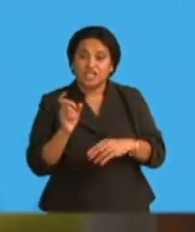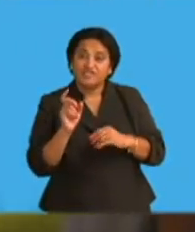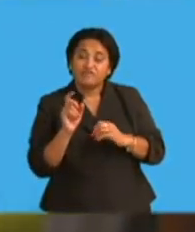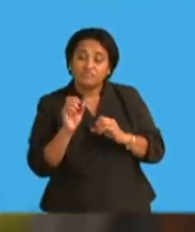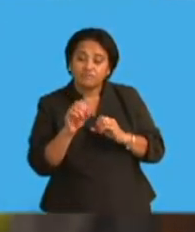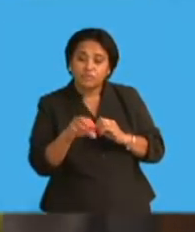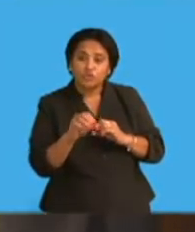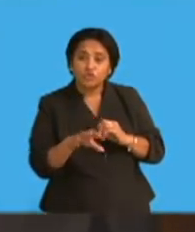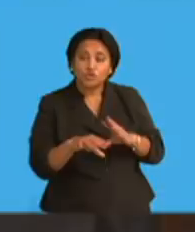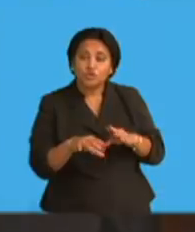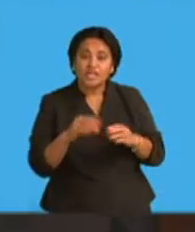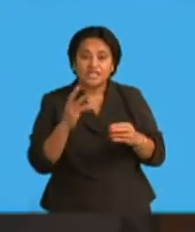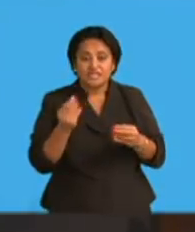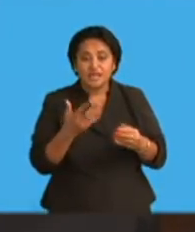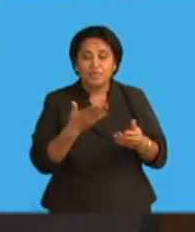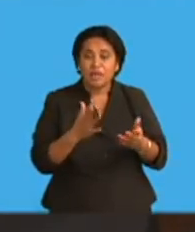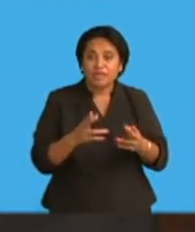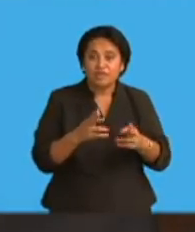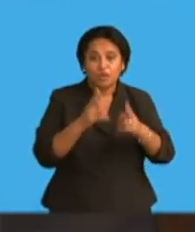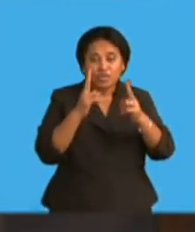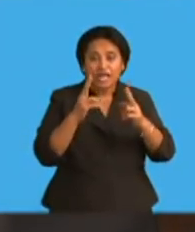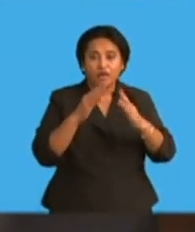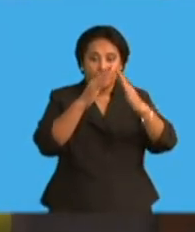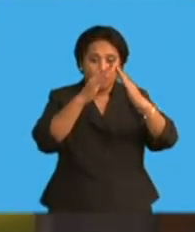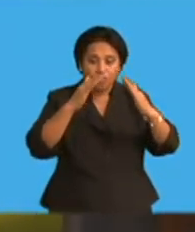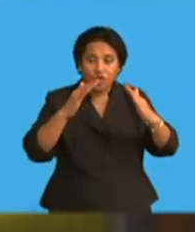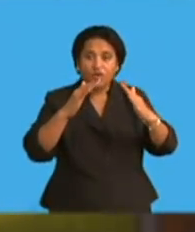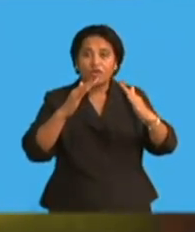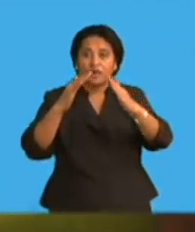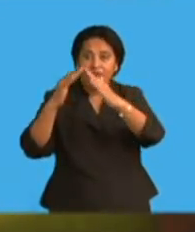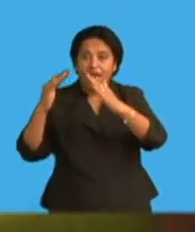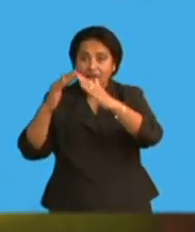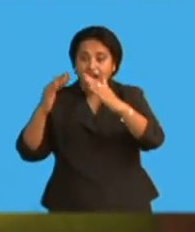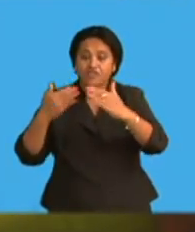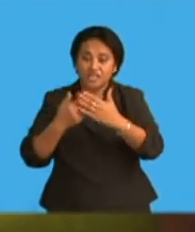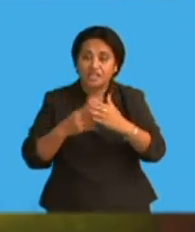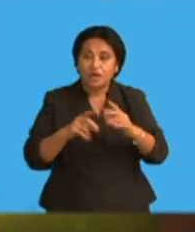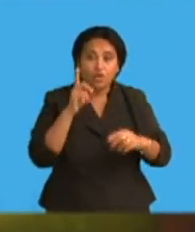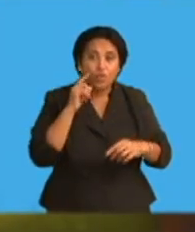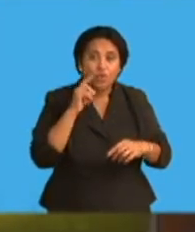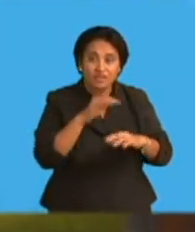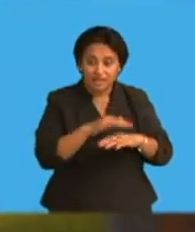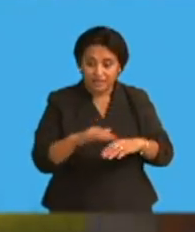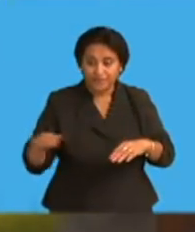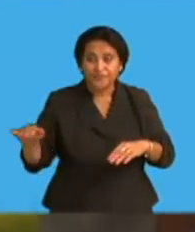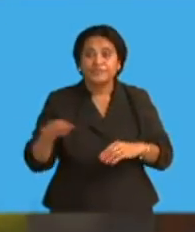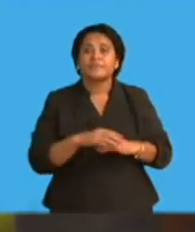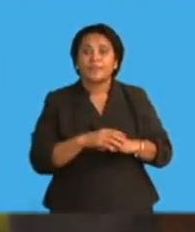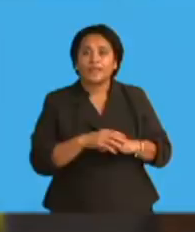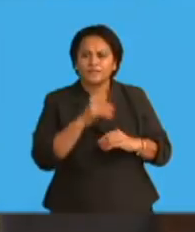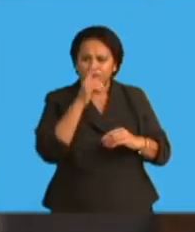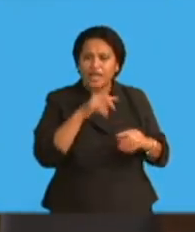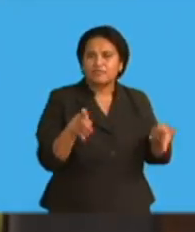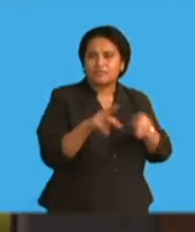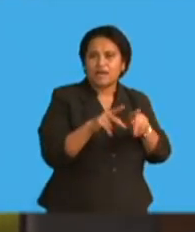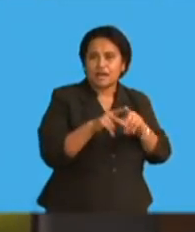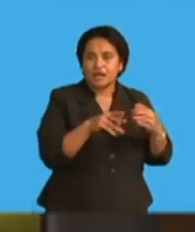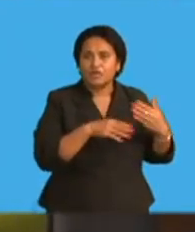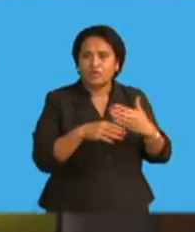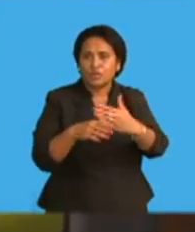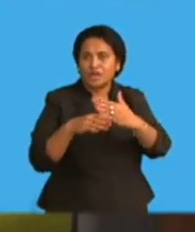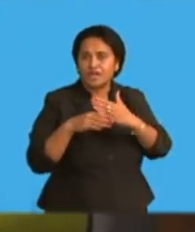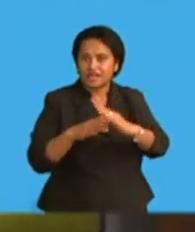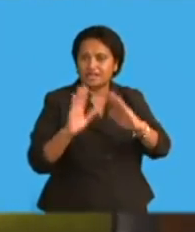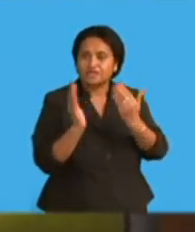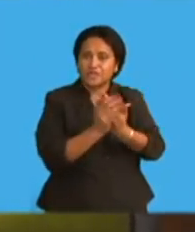few water bungalows, maybe they'll get more business opportunities on another ancillary business. They can actually have partnerships with them. These are the kind